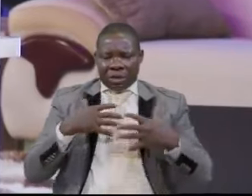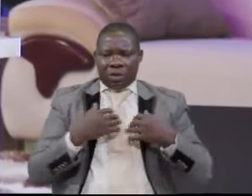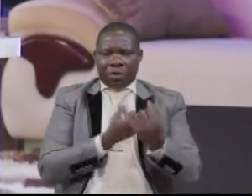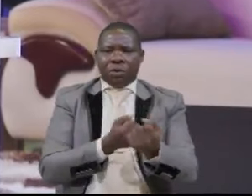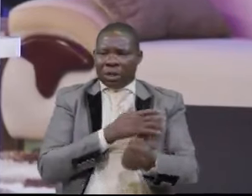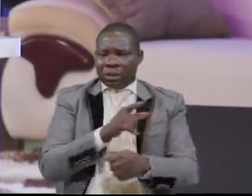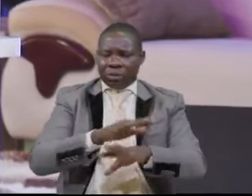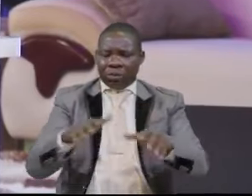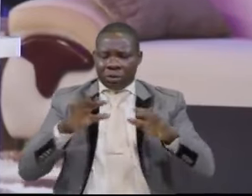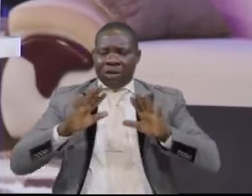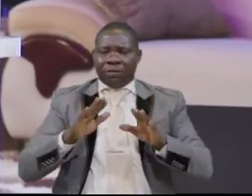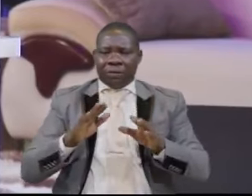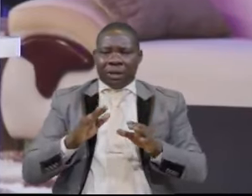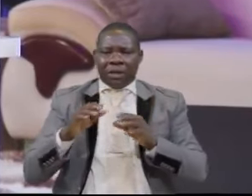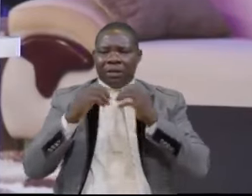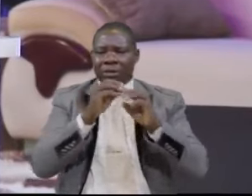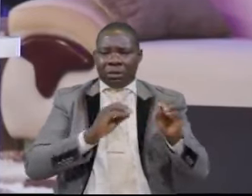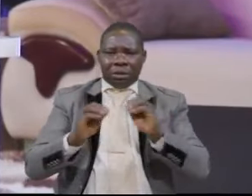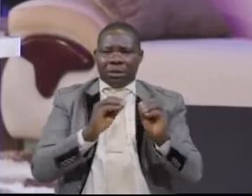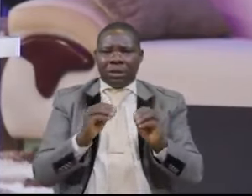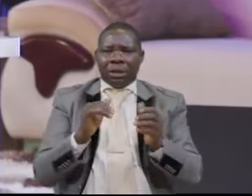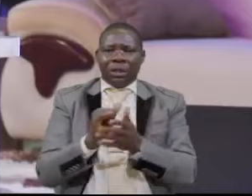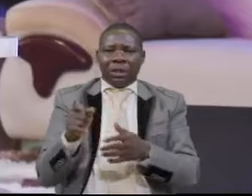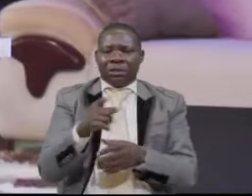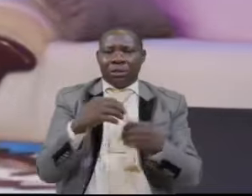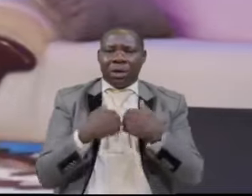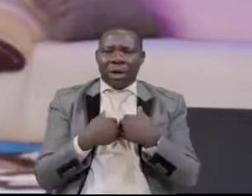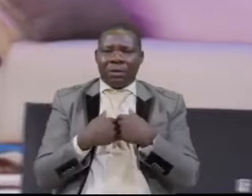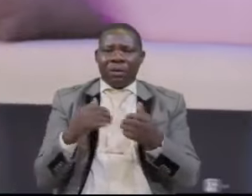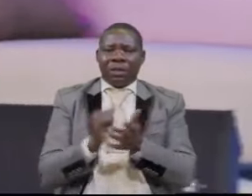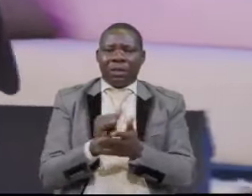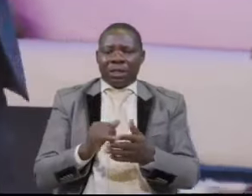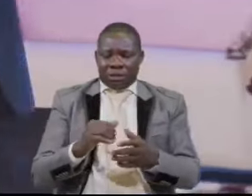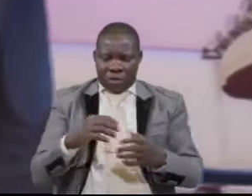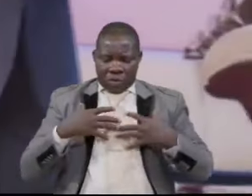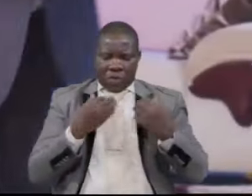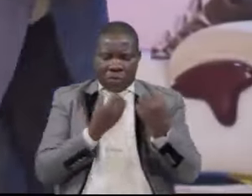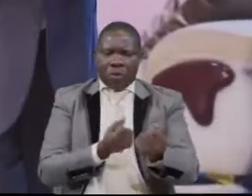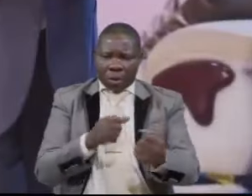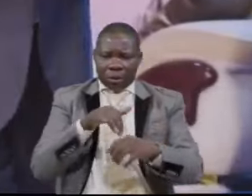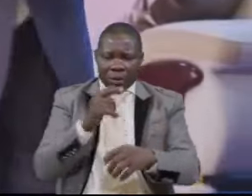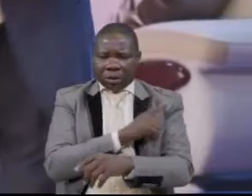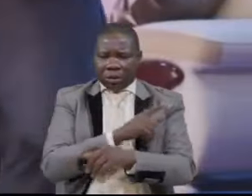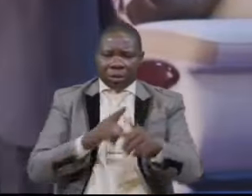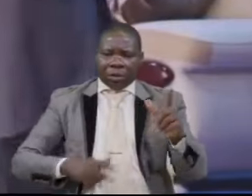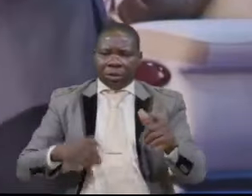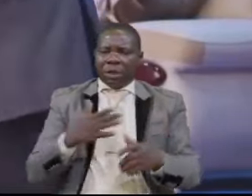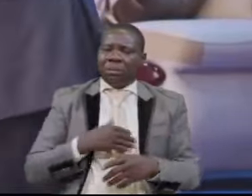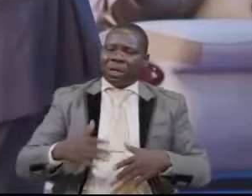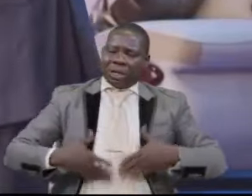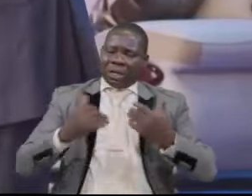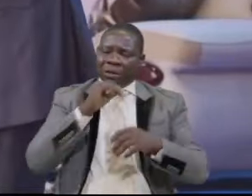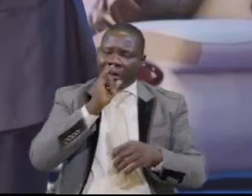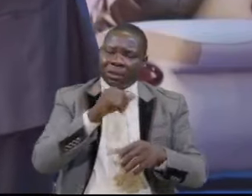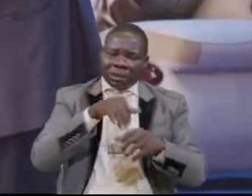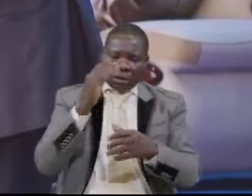fear nothing, that you have that courage in the Lord? My life is in the hands of God. But